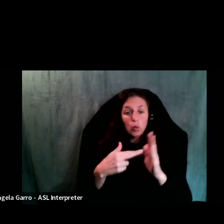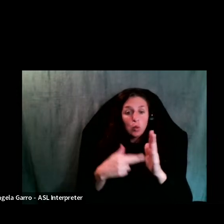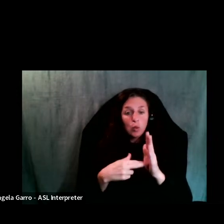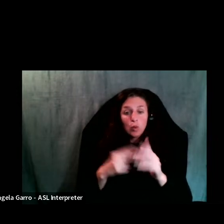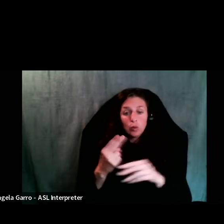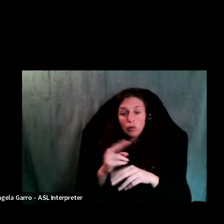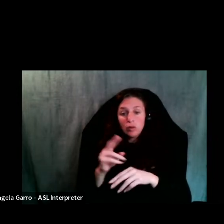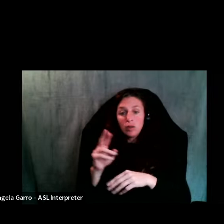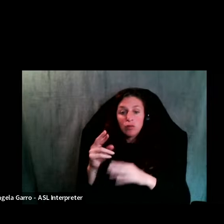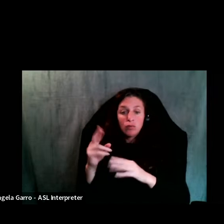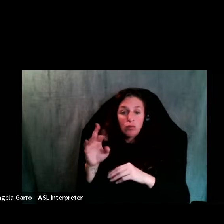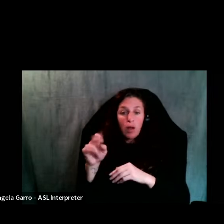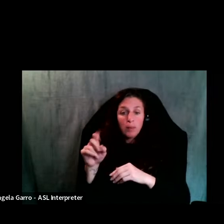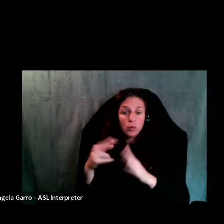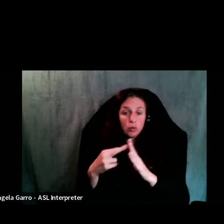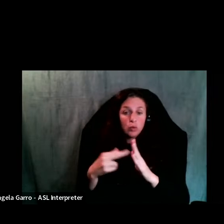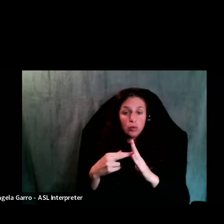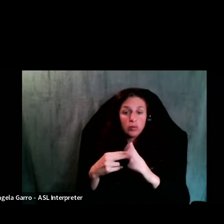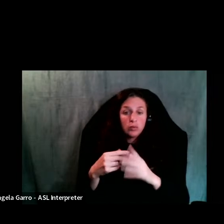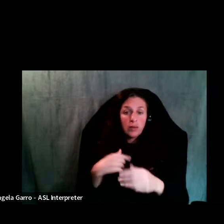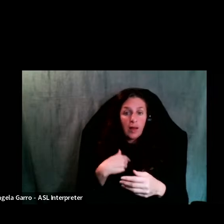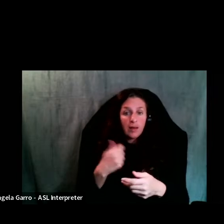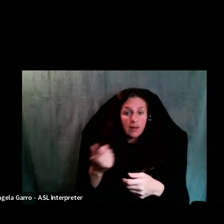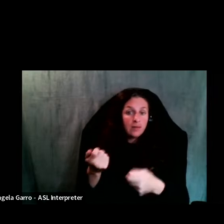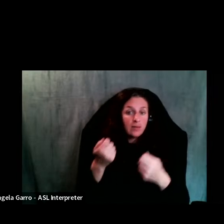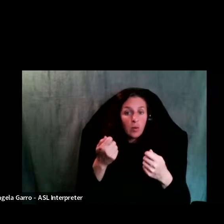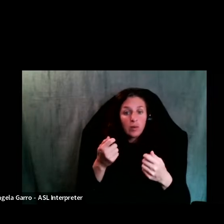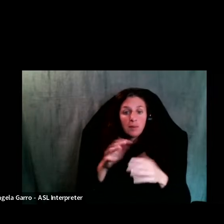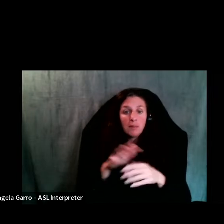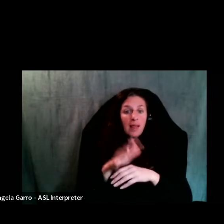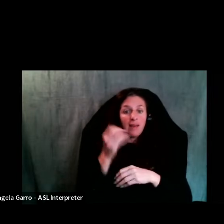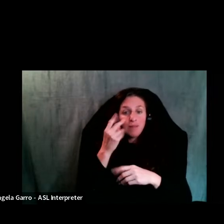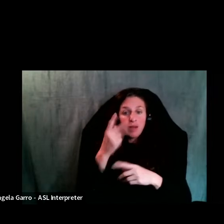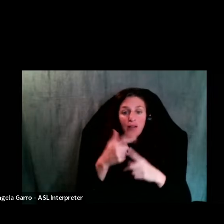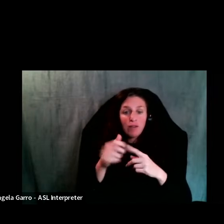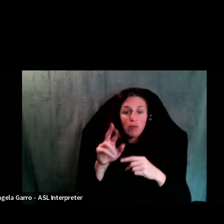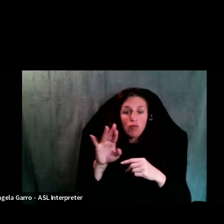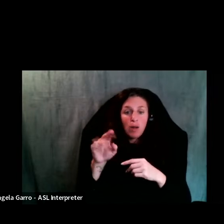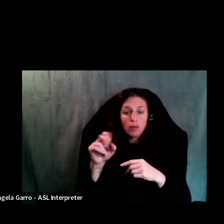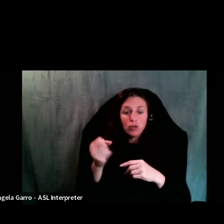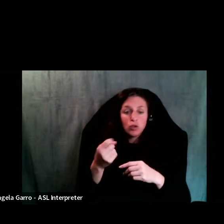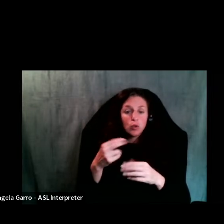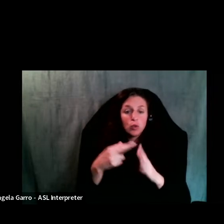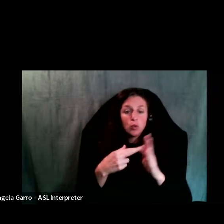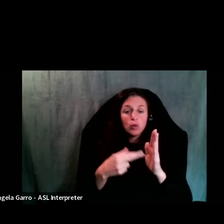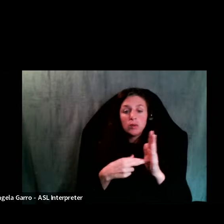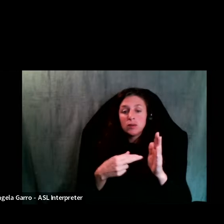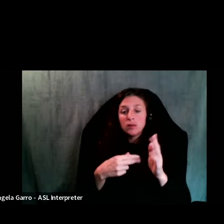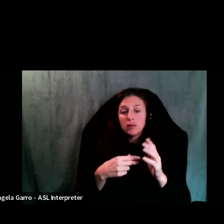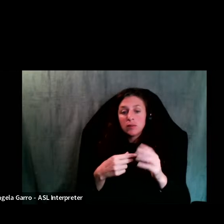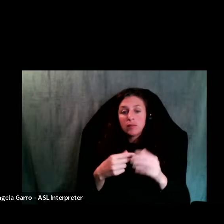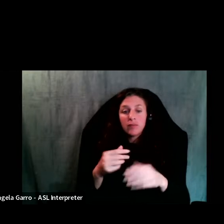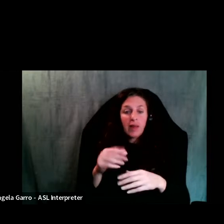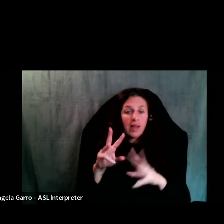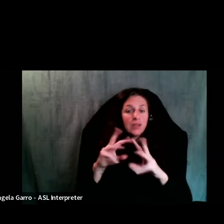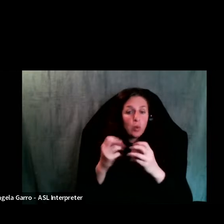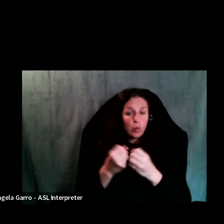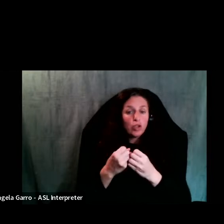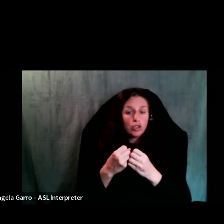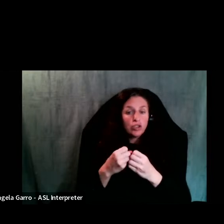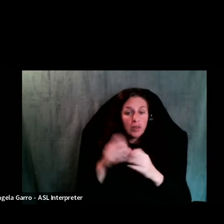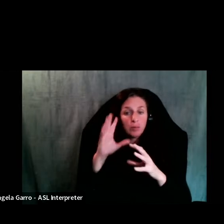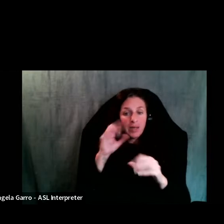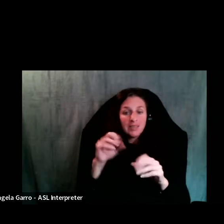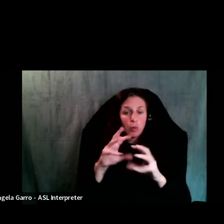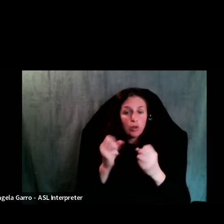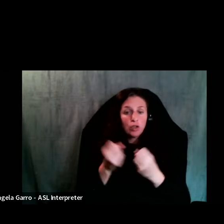invoke point of information today from Robert's rules today. Yeah. There's also the president's workshop at the annual CSBA conference. I've attended that once. I've done that